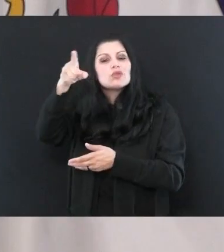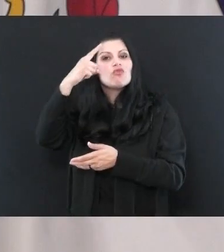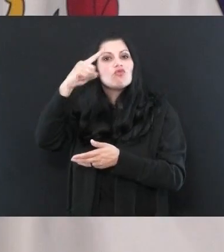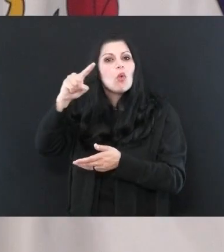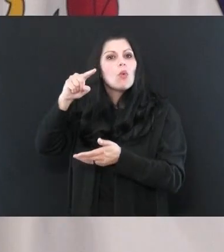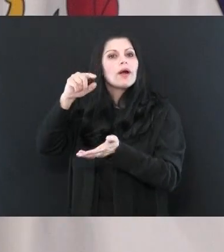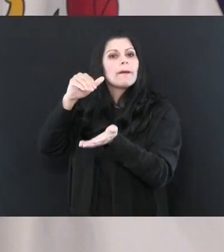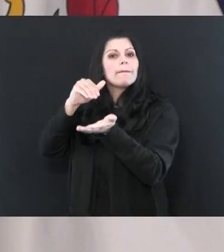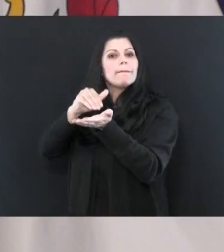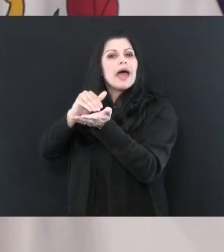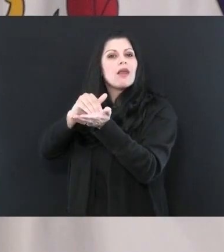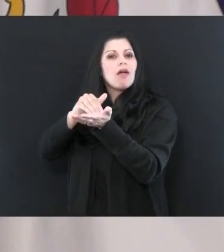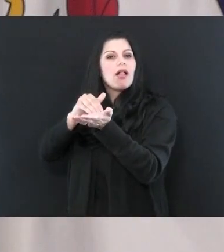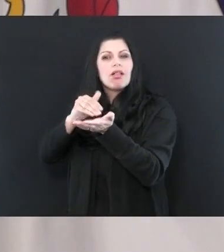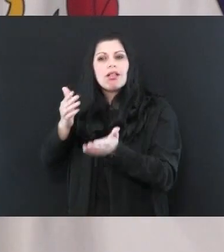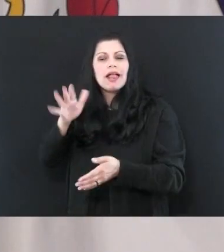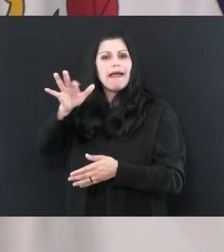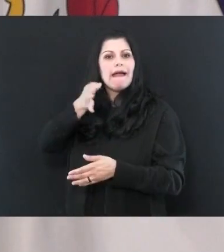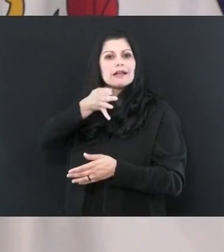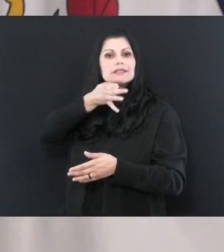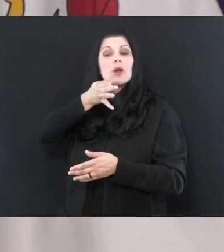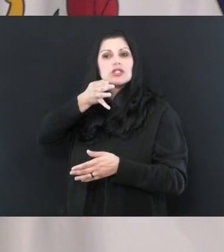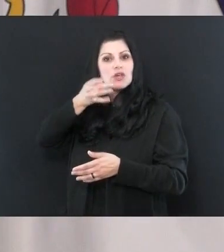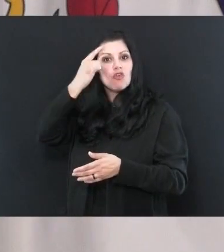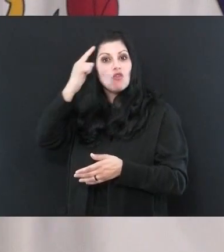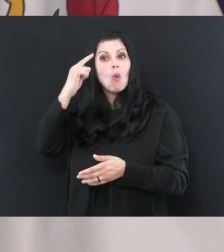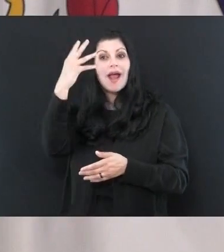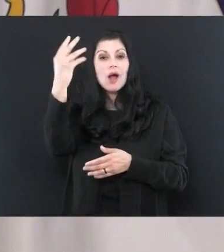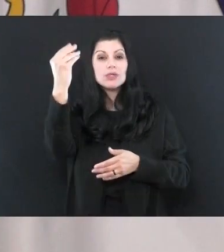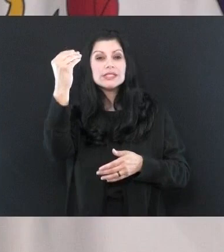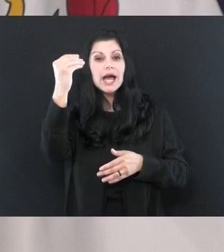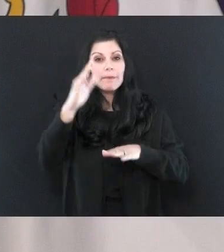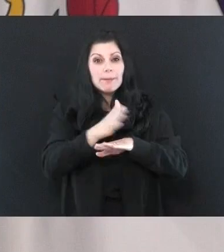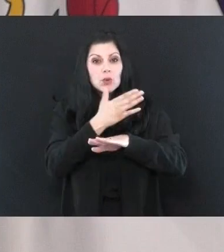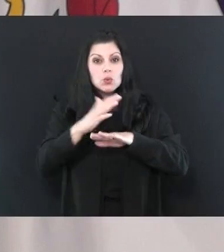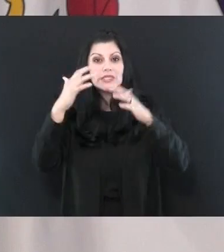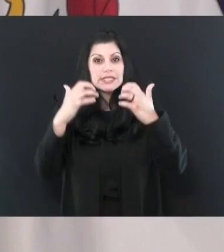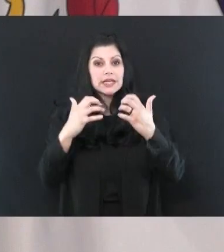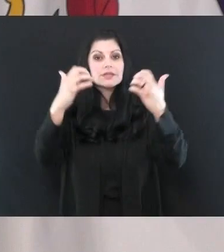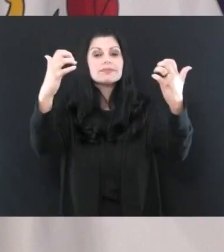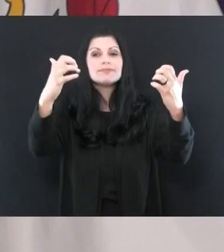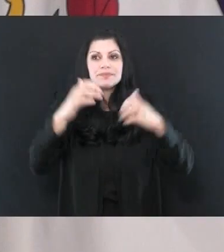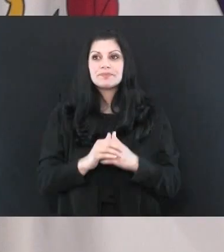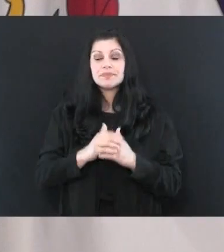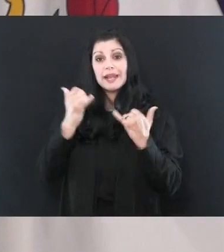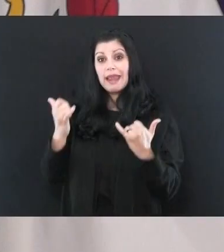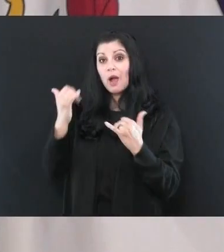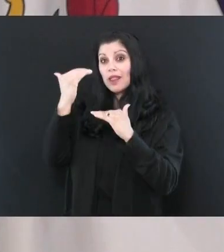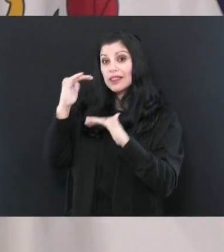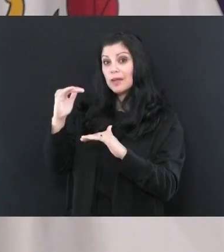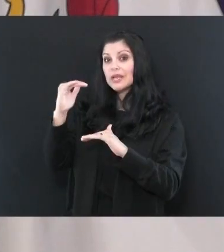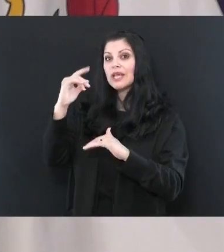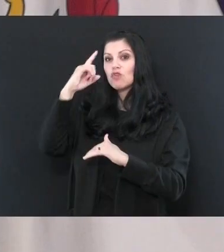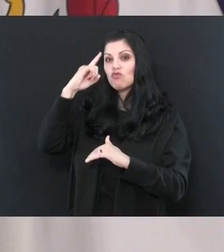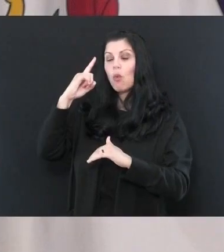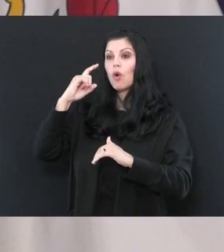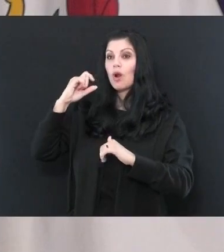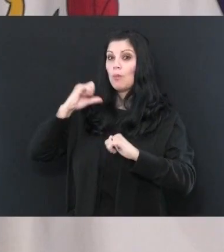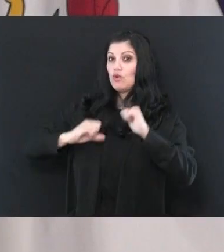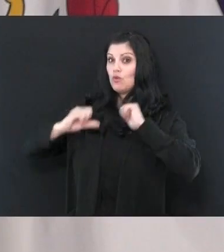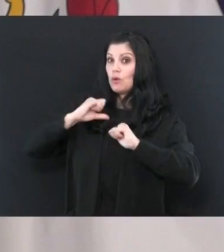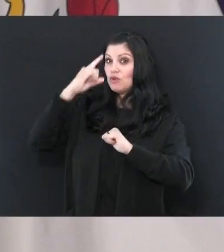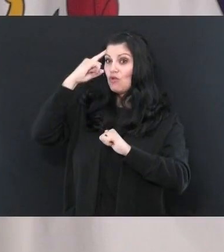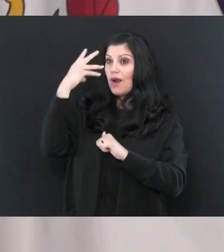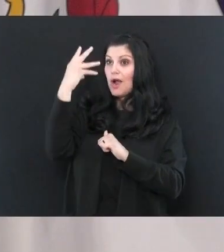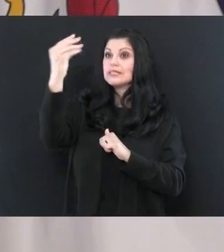we are still limiting live performances to outdoors only, with capacity limits and